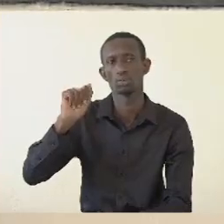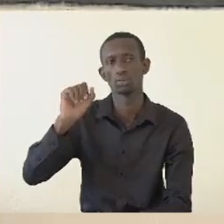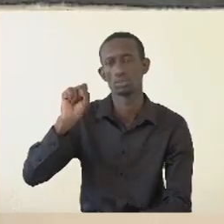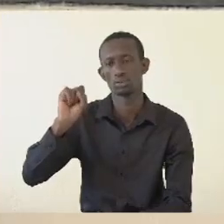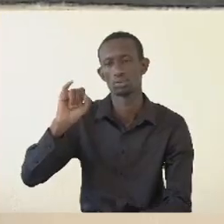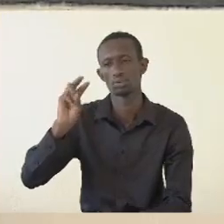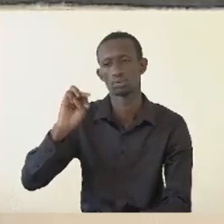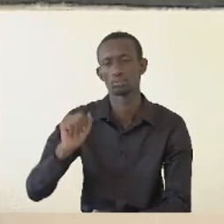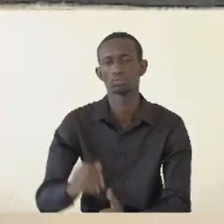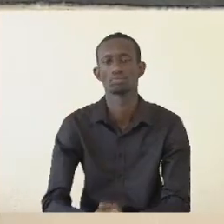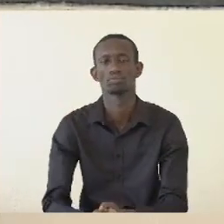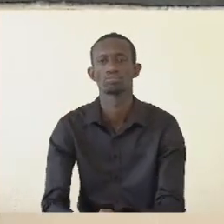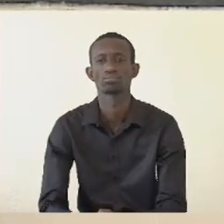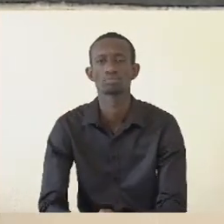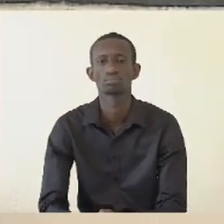sulfate.